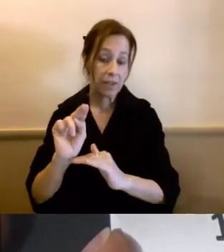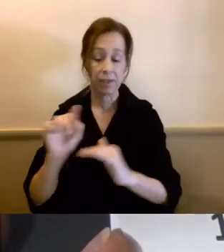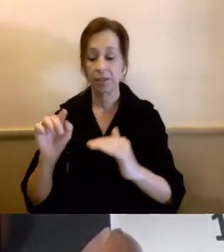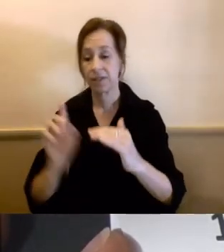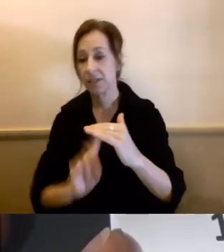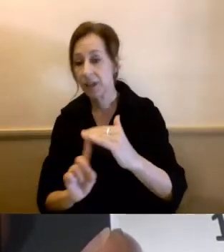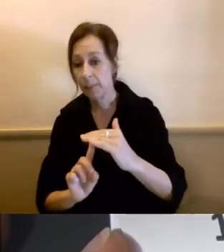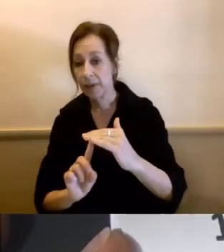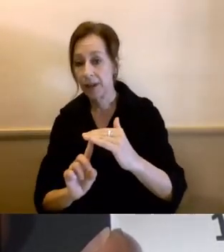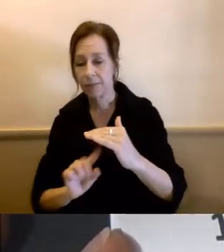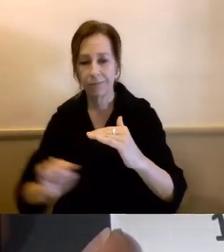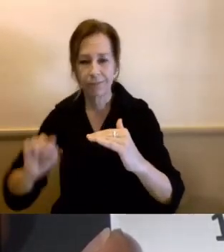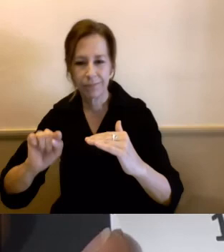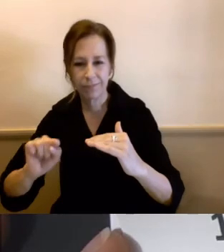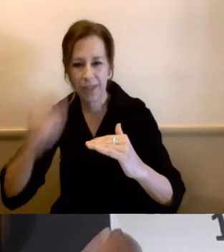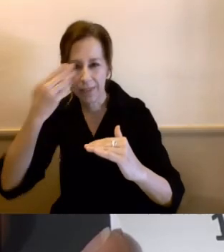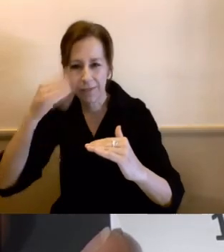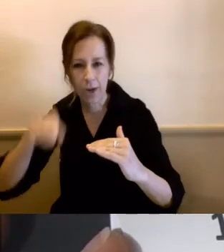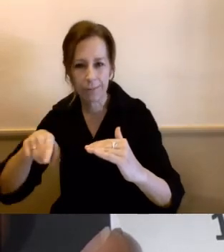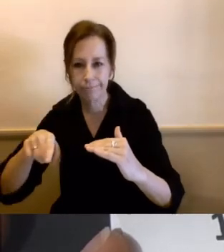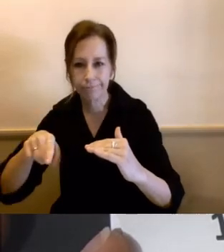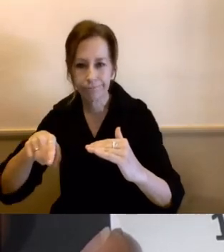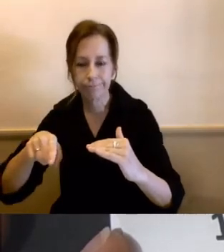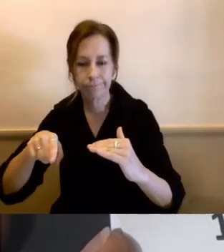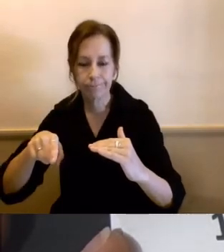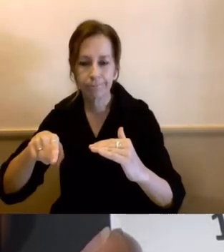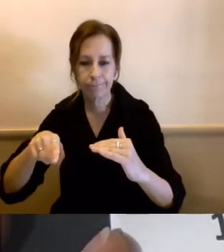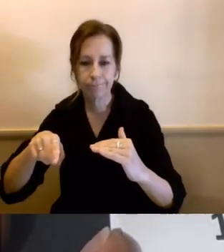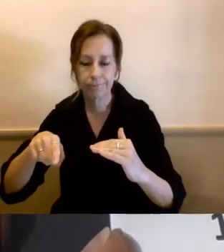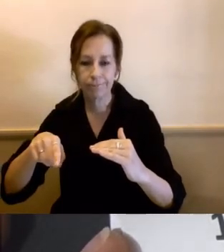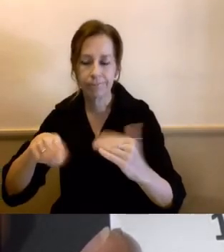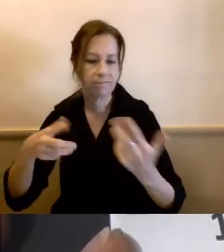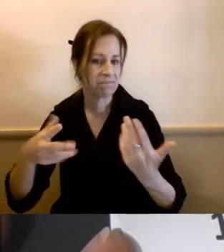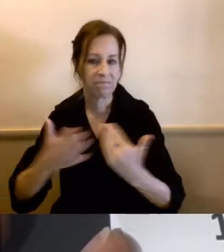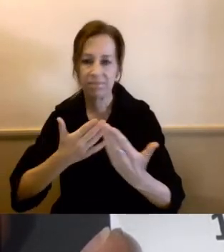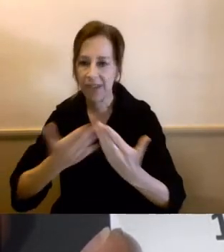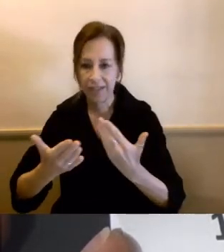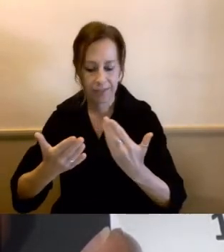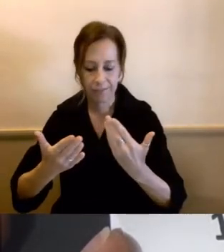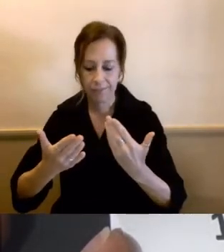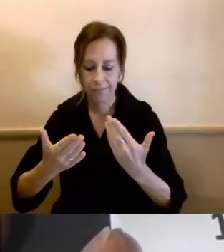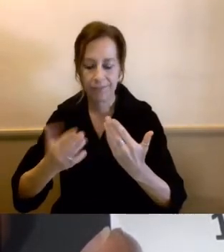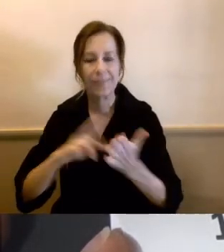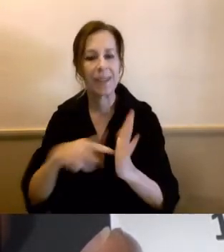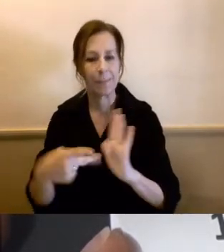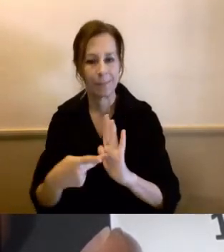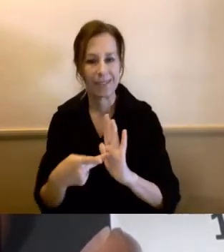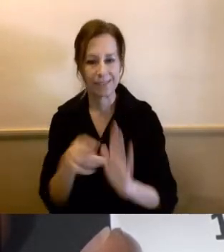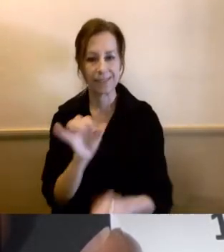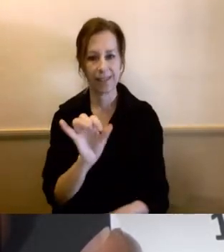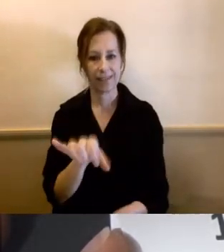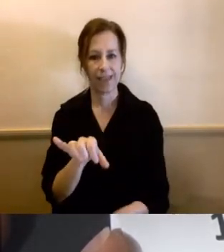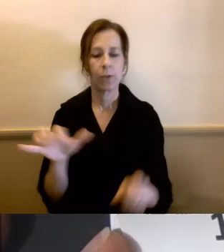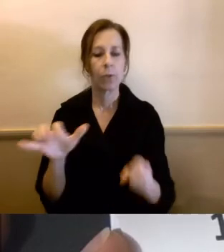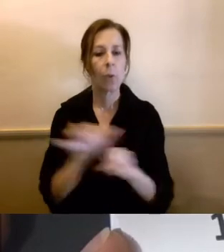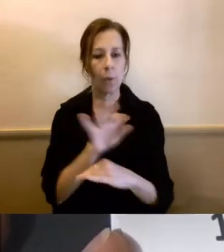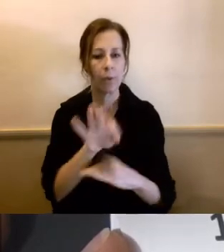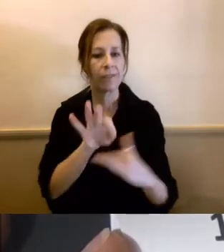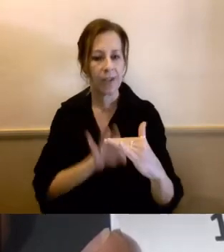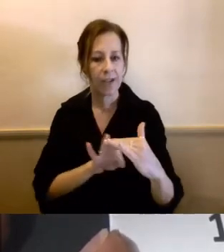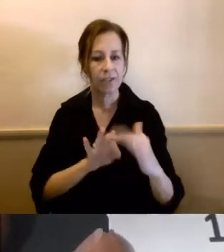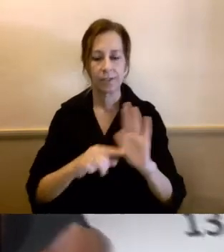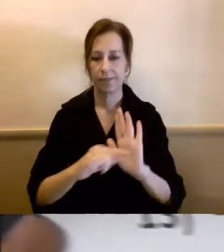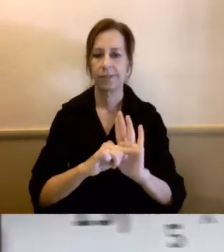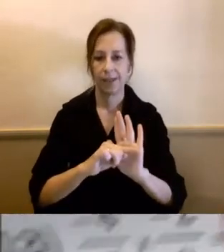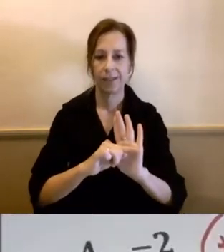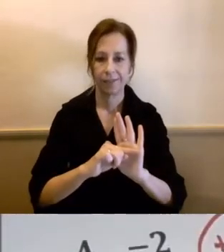numerator, denominator, or in the front. Okay, still, both of these still mean this. It means the whole thing